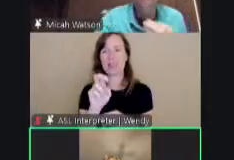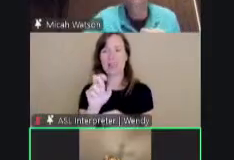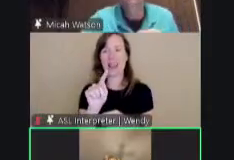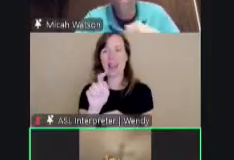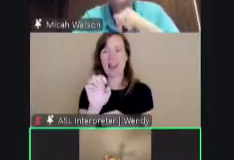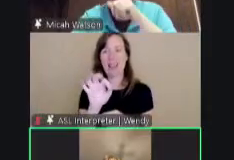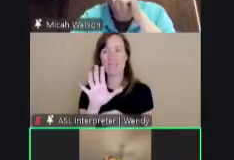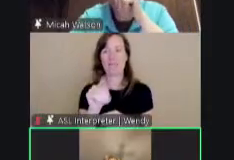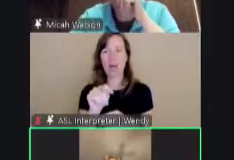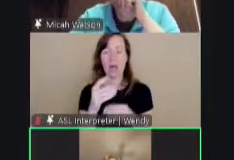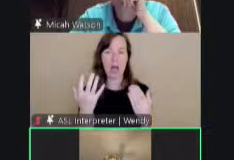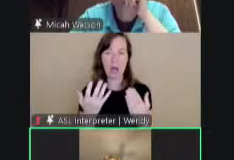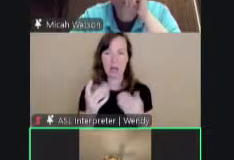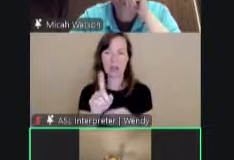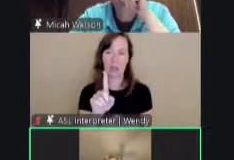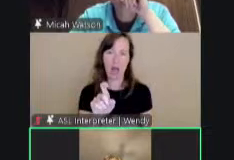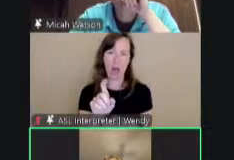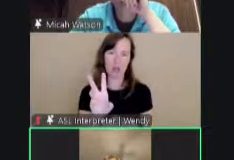you'd have